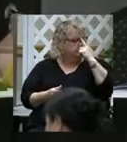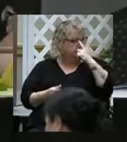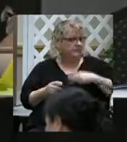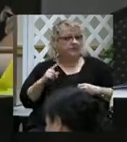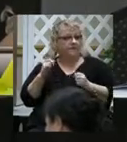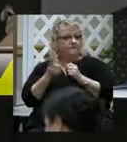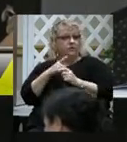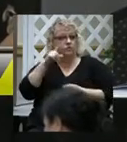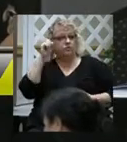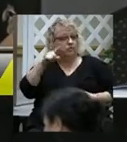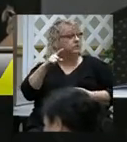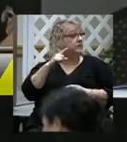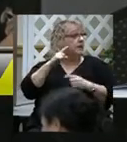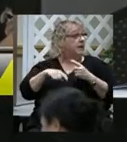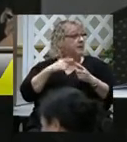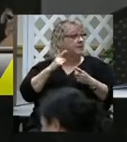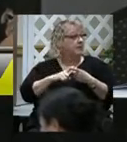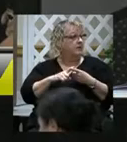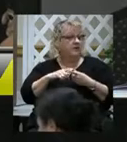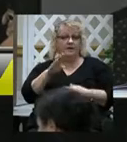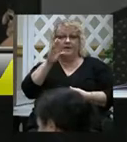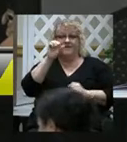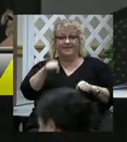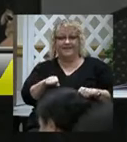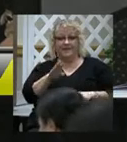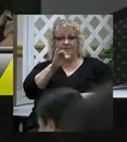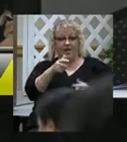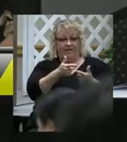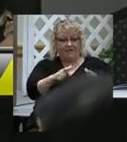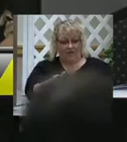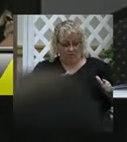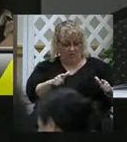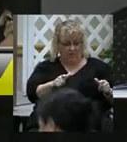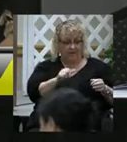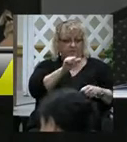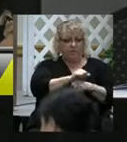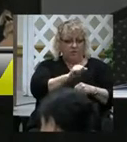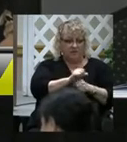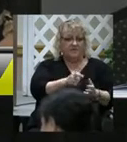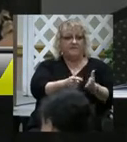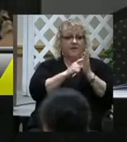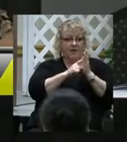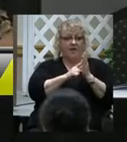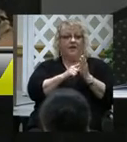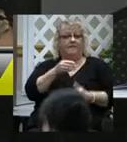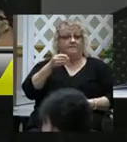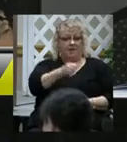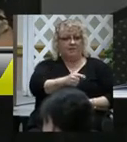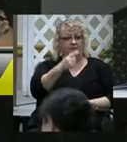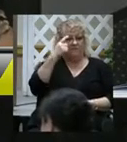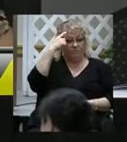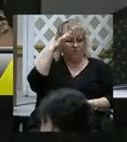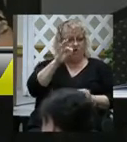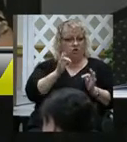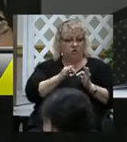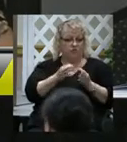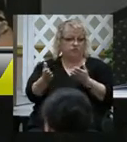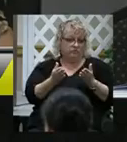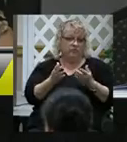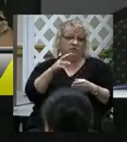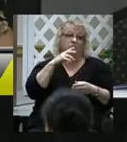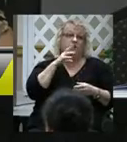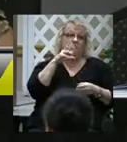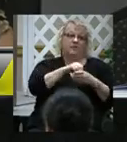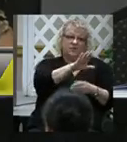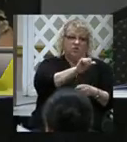first question is, can bilingual employees demand compensation for their interpretation services? And I think that basically is part of their